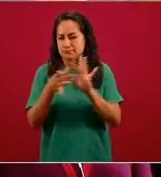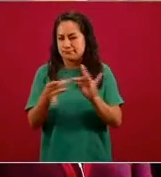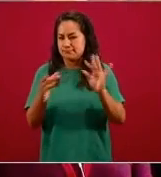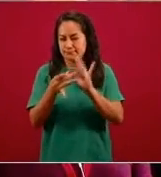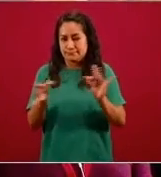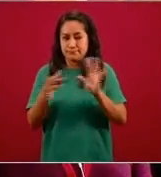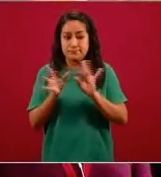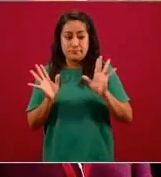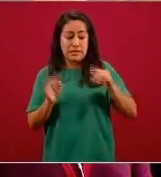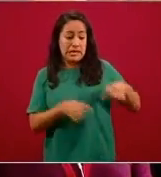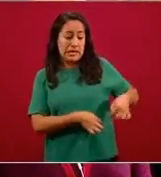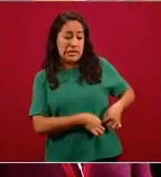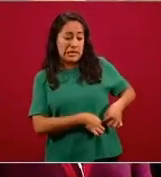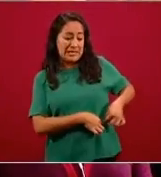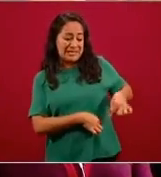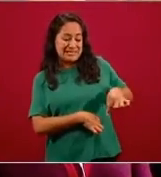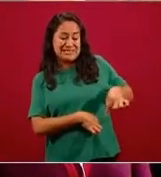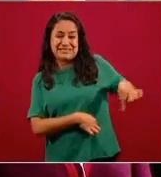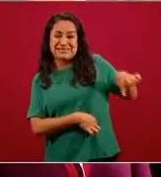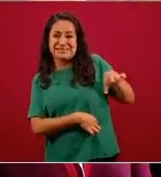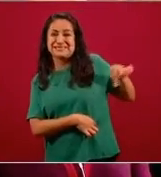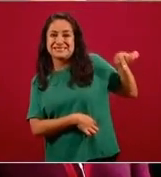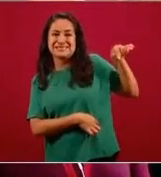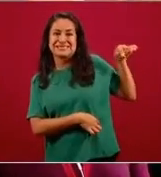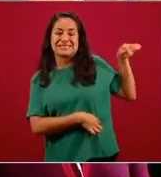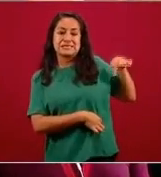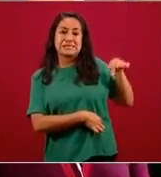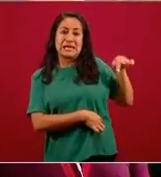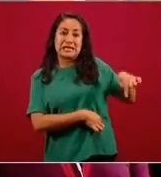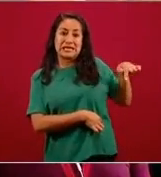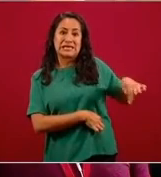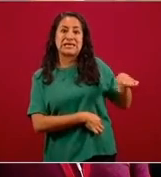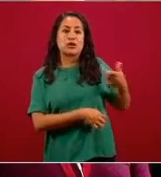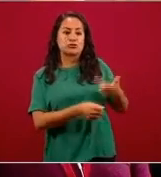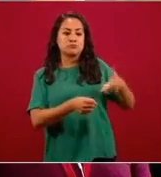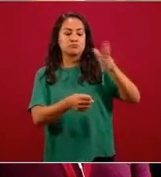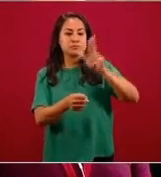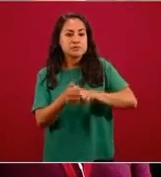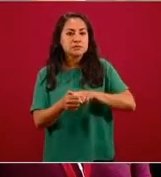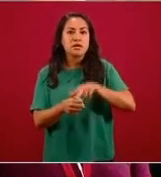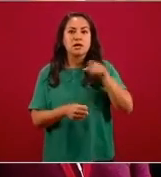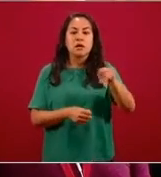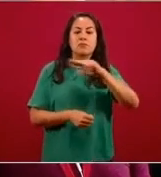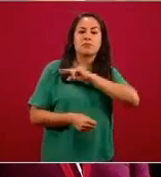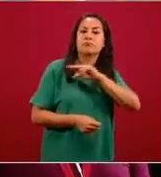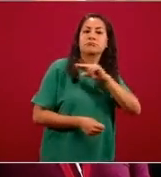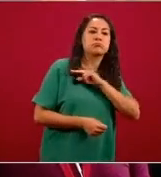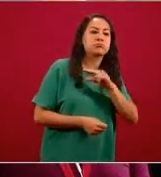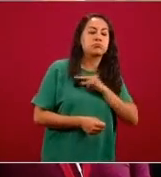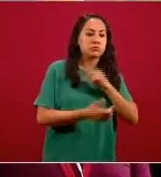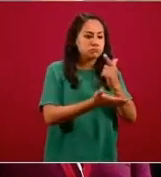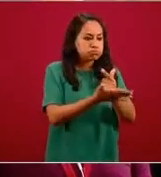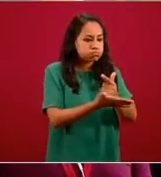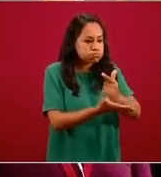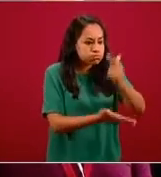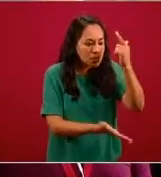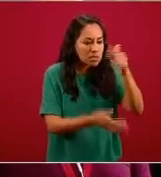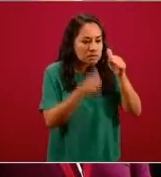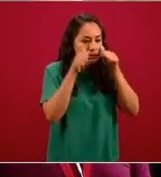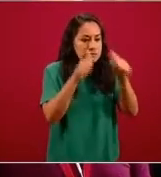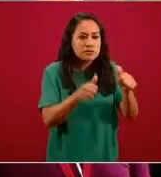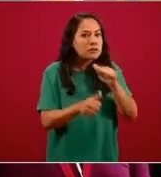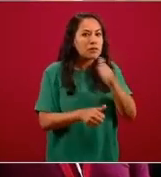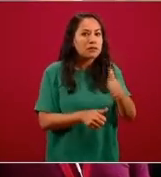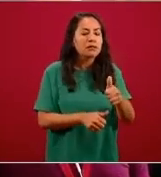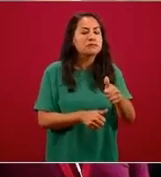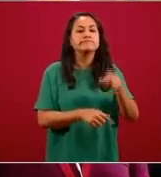this to you. Like, for example, hemodialysis, they can't get it anymore. They're not getting it at their private